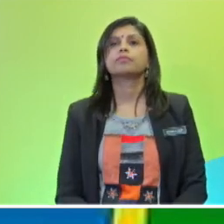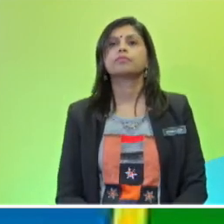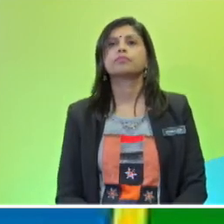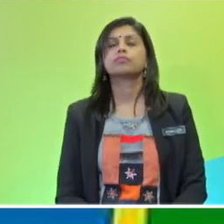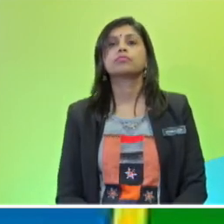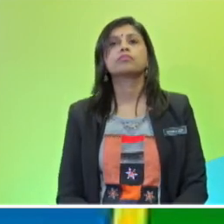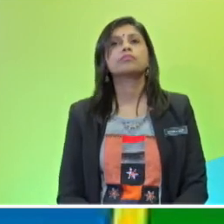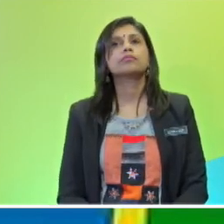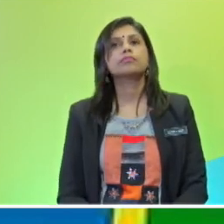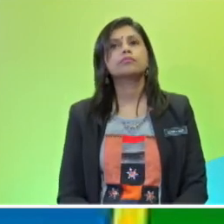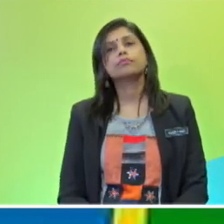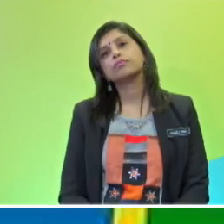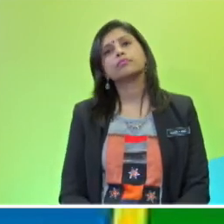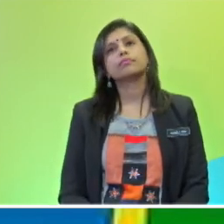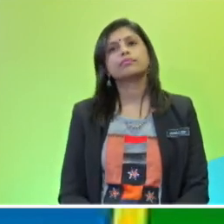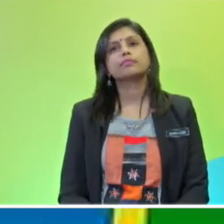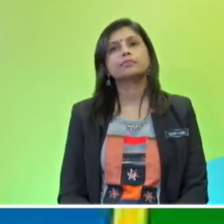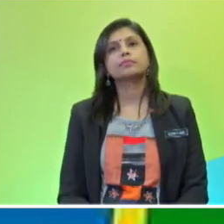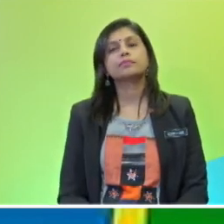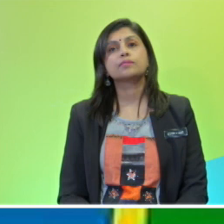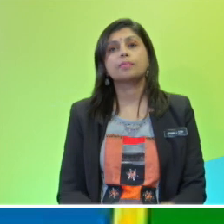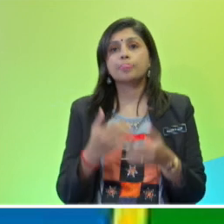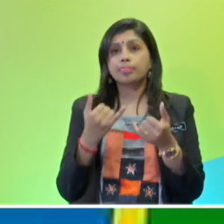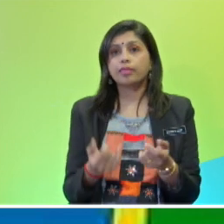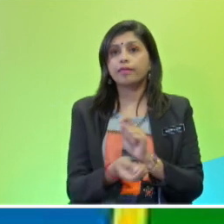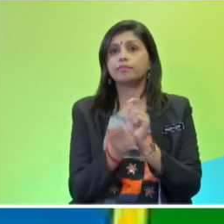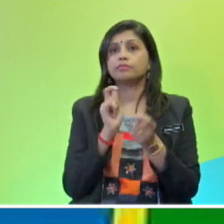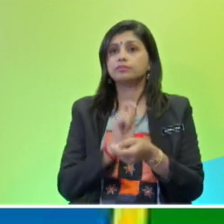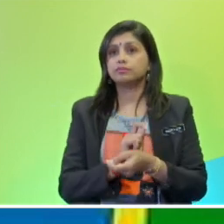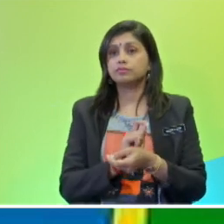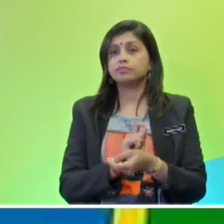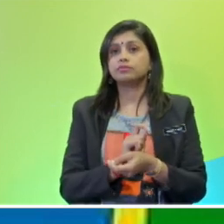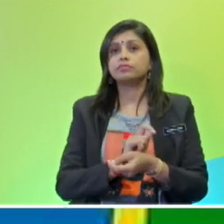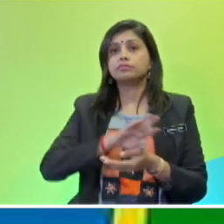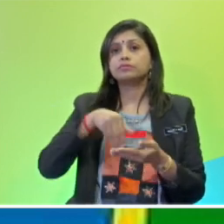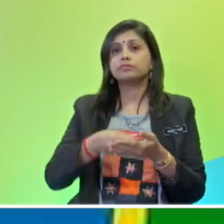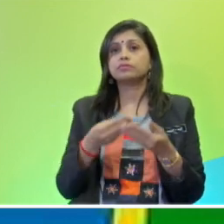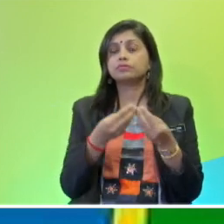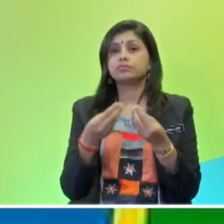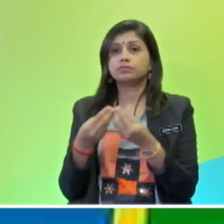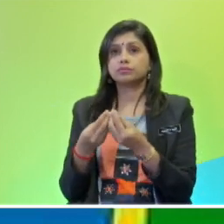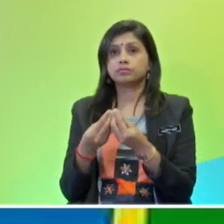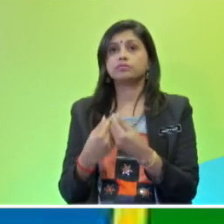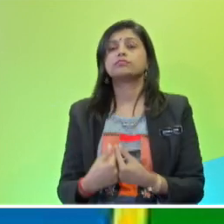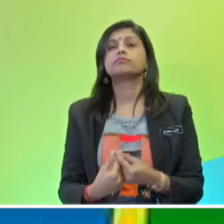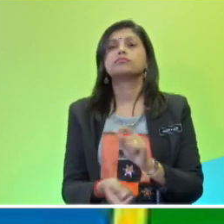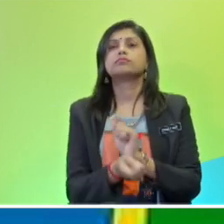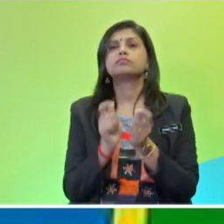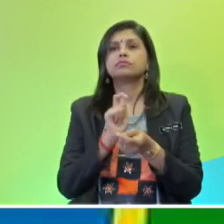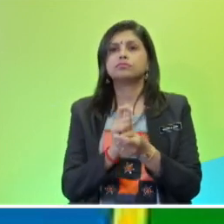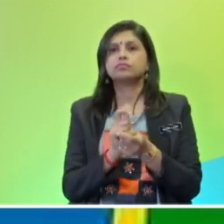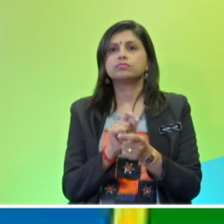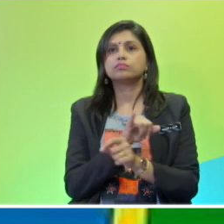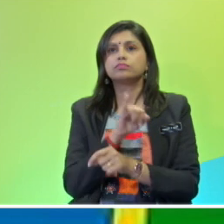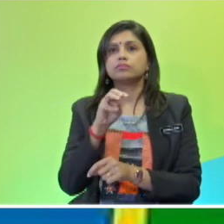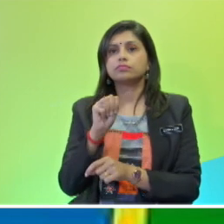have to convert that whole number into improper fraction. So Yes. how to do it? So we just add 1 below the whole number